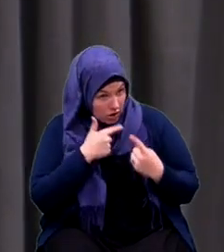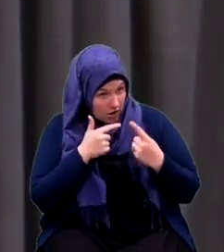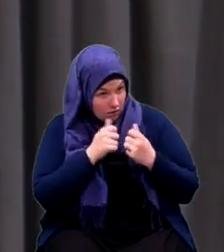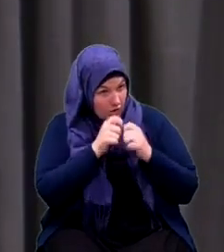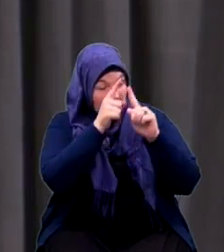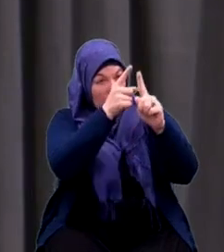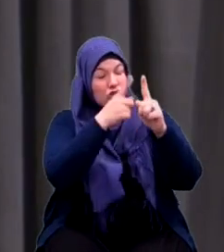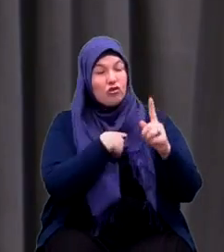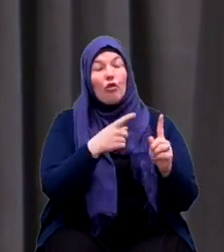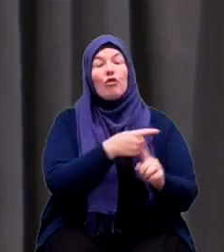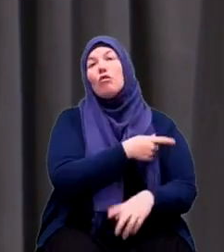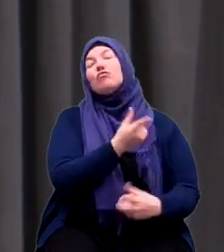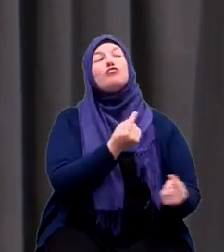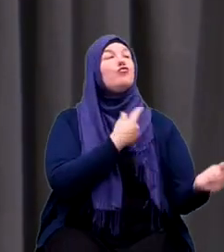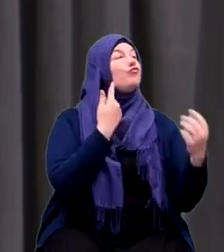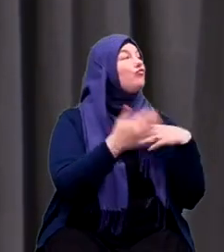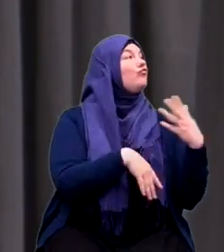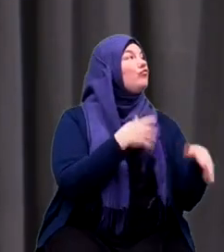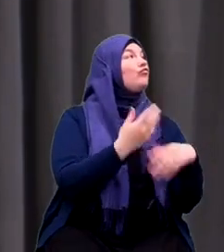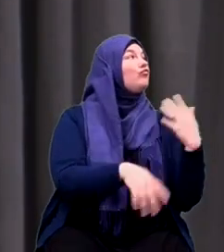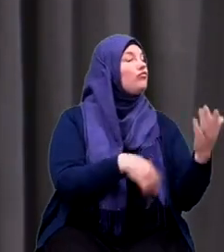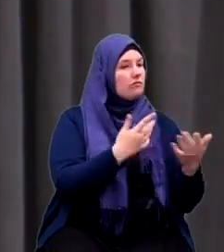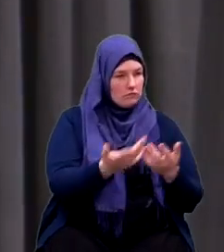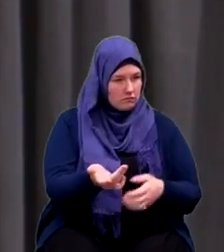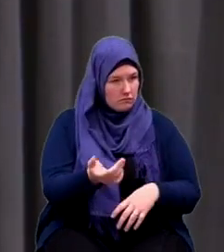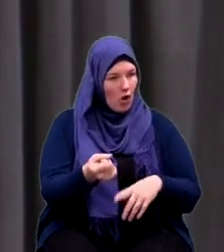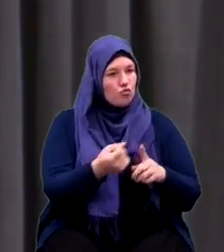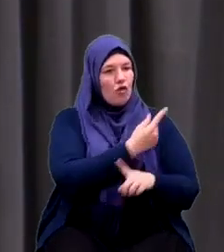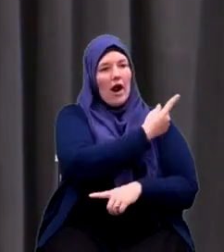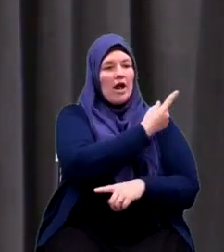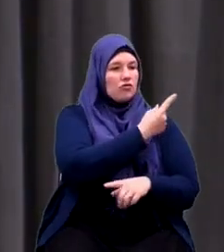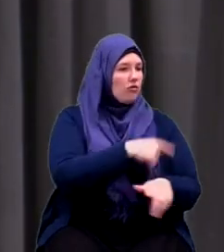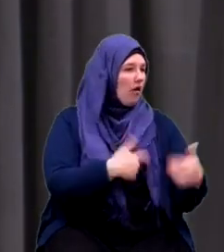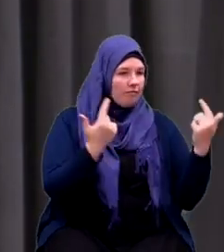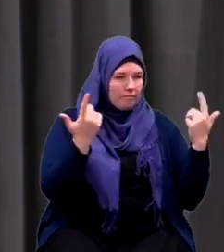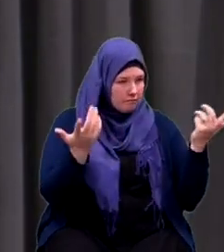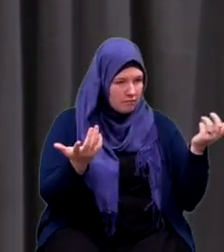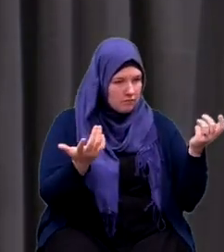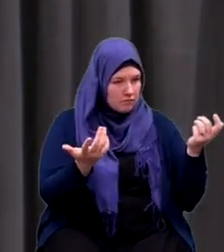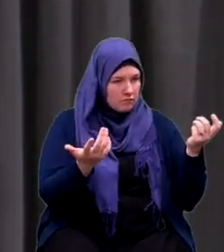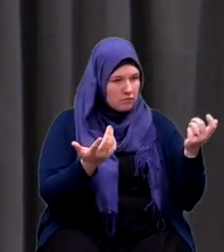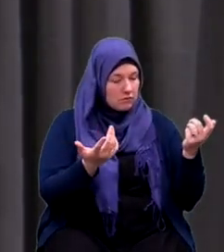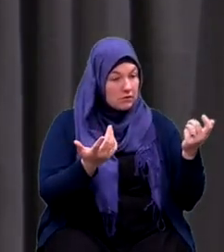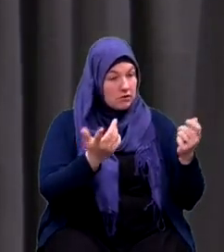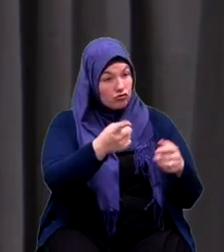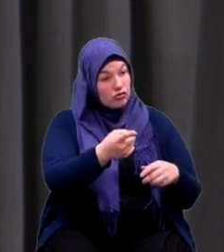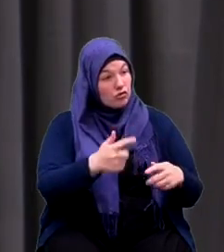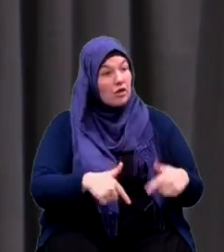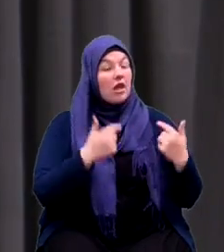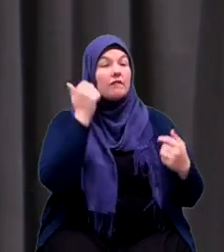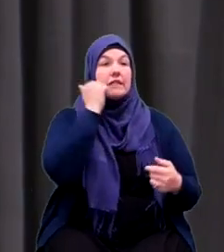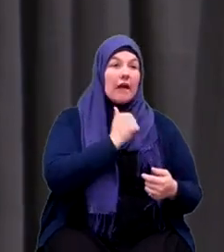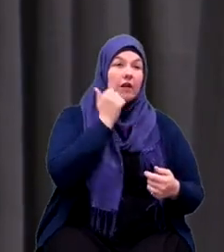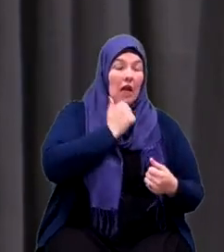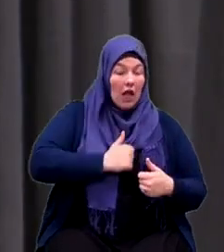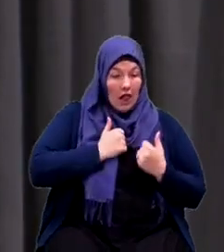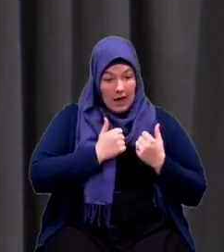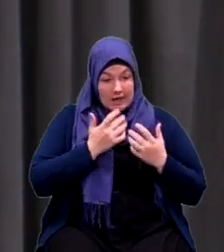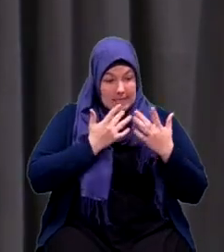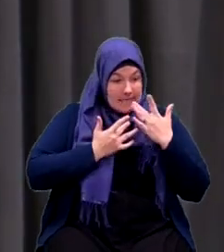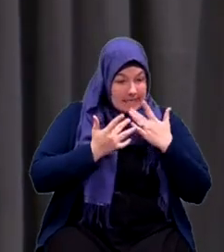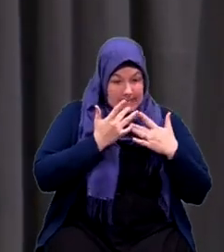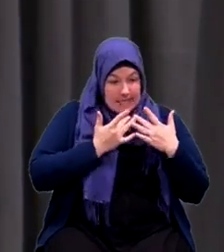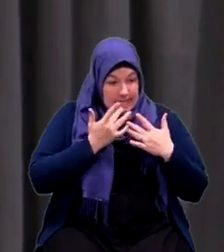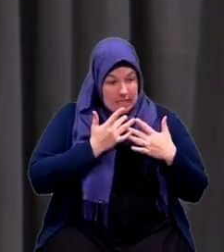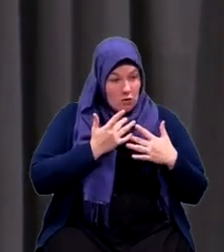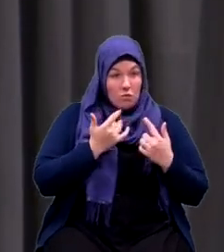with a mission, or did you live a random haphazard life? Did you just live day by day, waiting